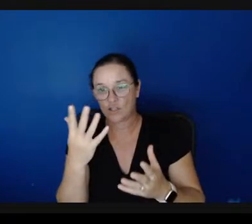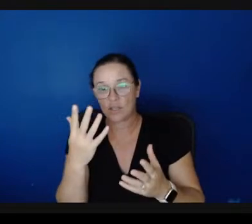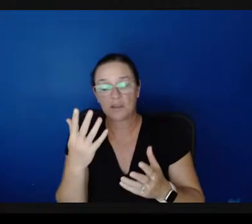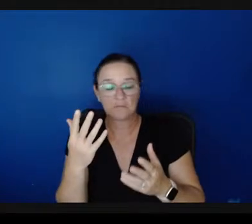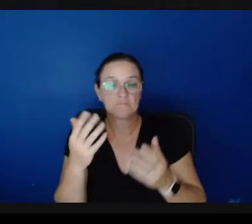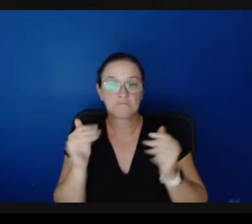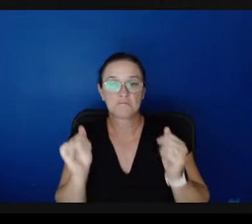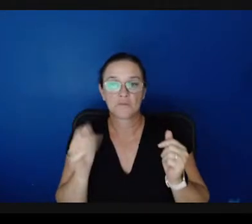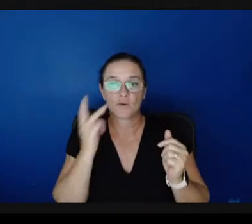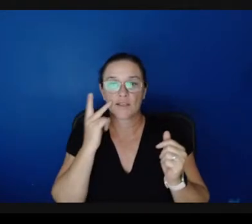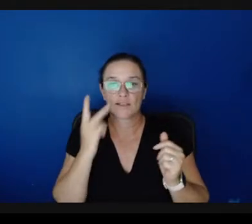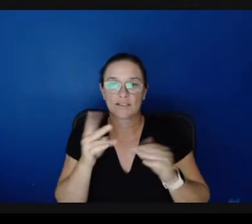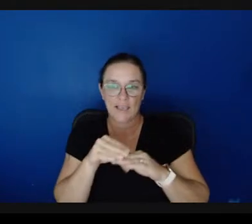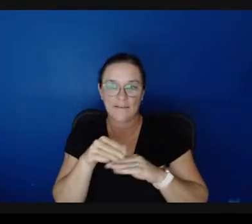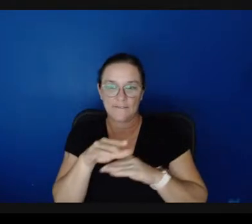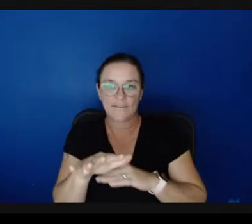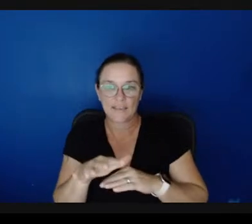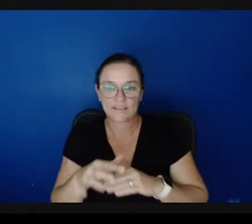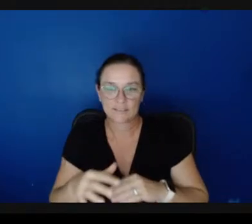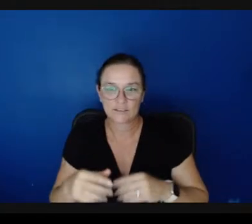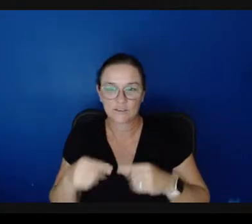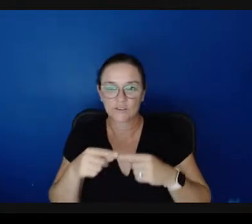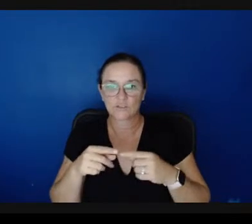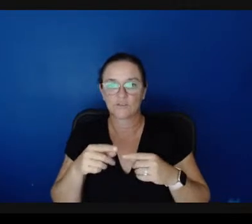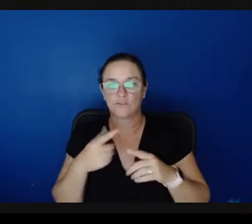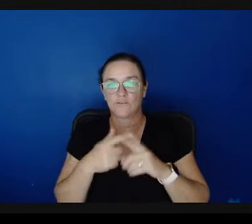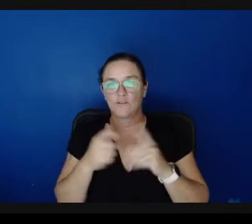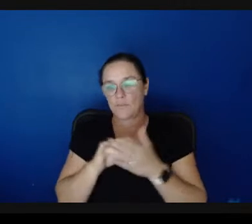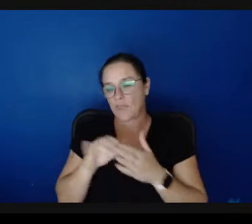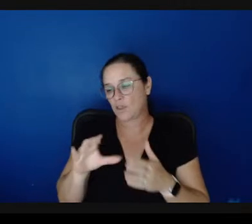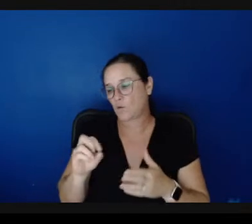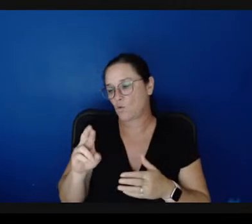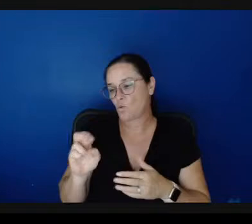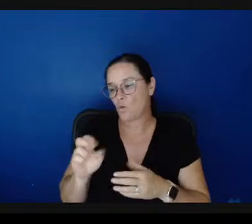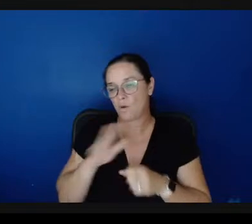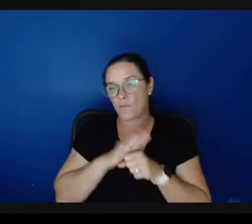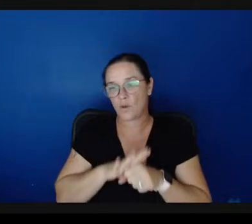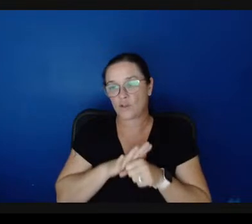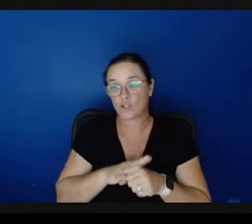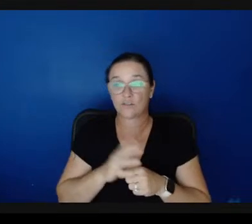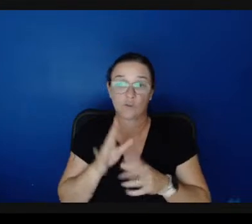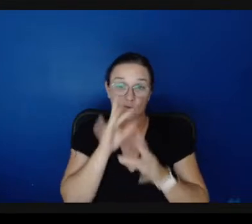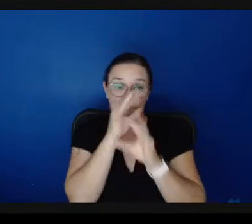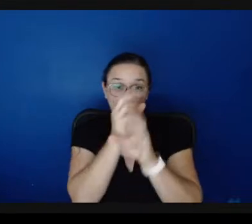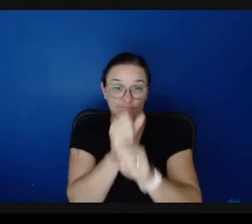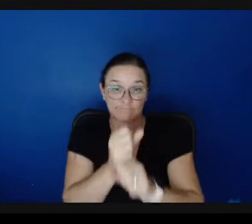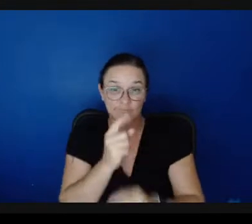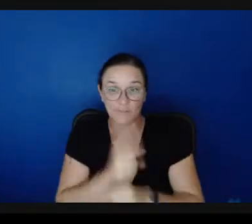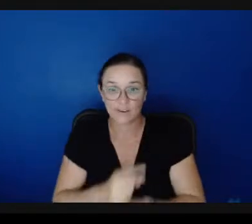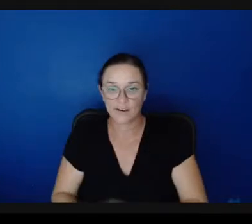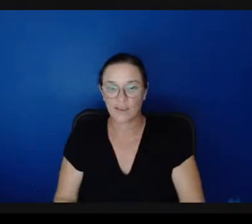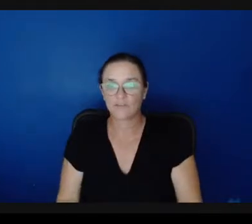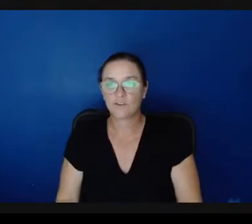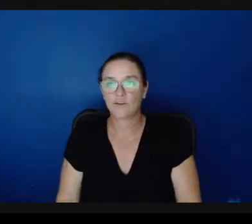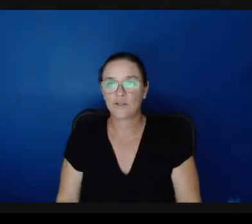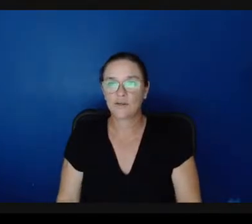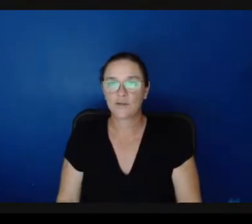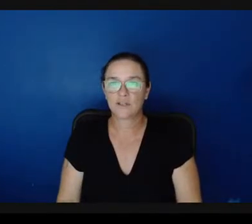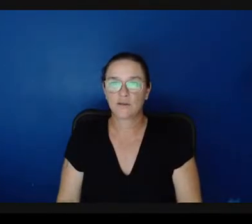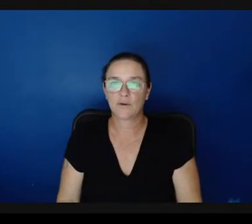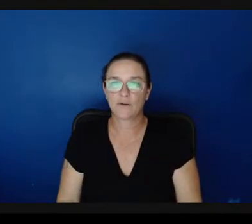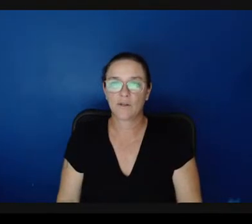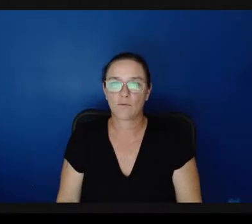of Kilauea on Mauna Loa through that pore pressure, right? So that's really fascinating there, right? And here's another way to look at